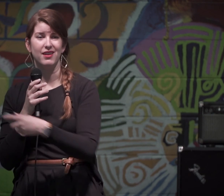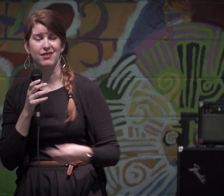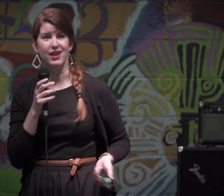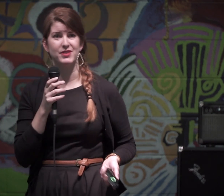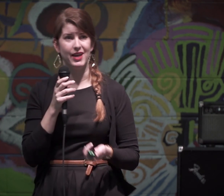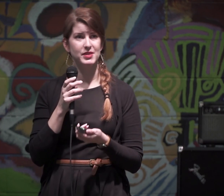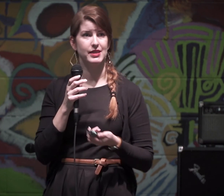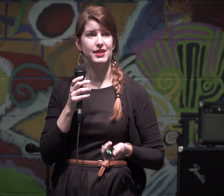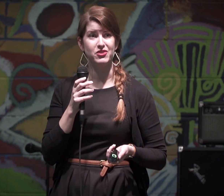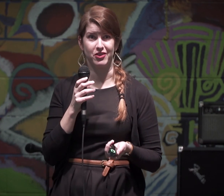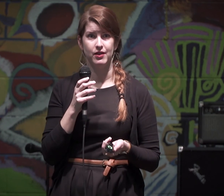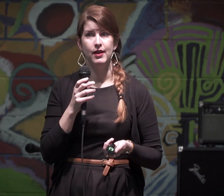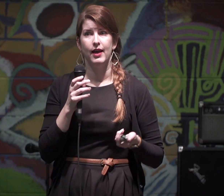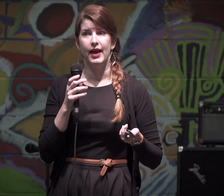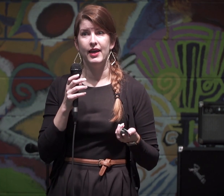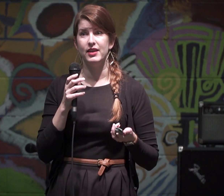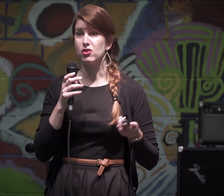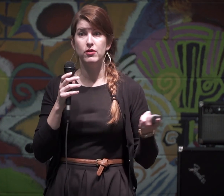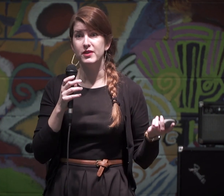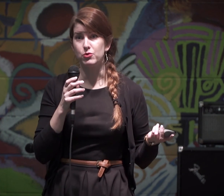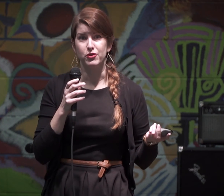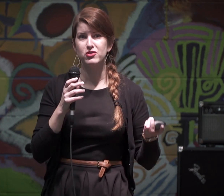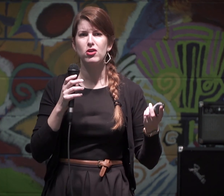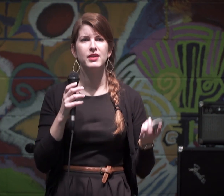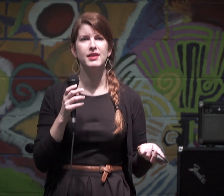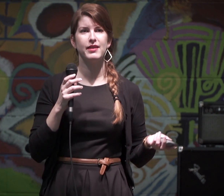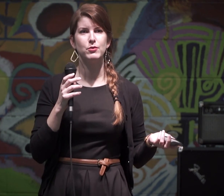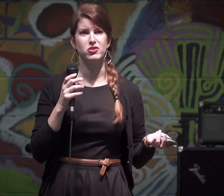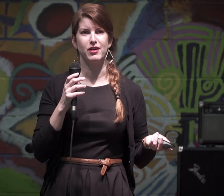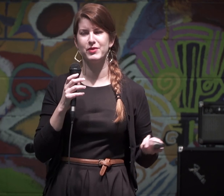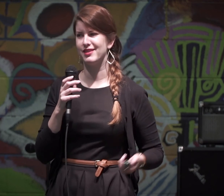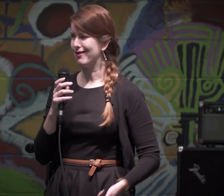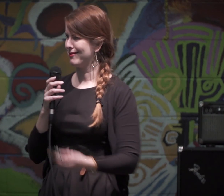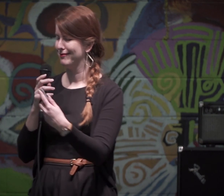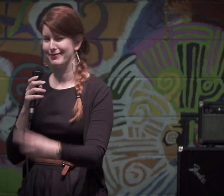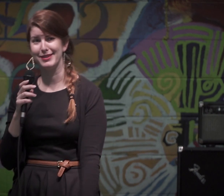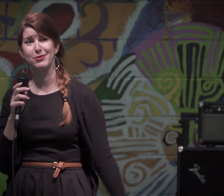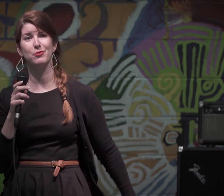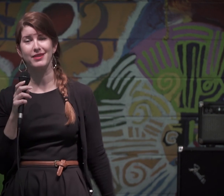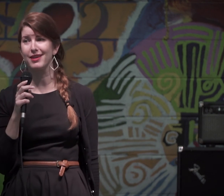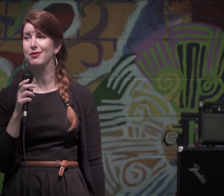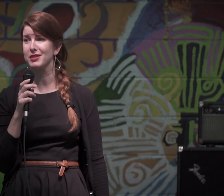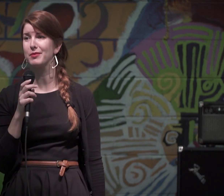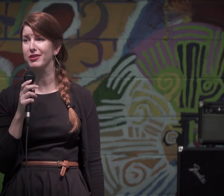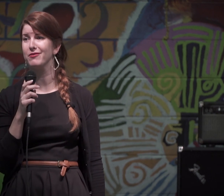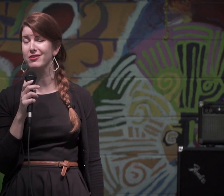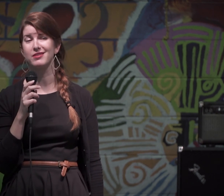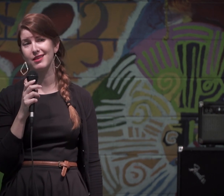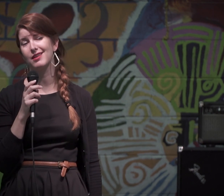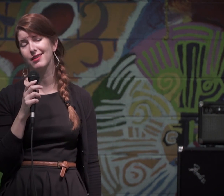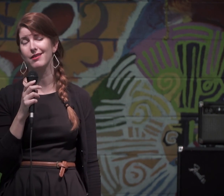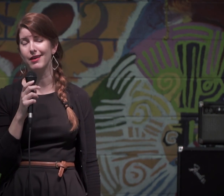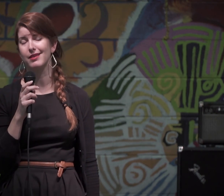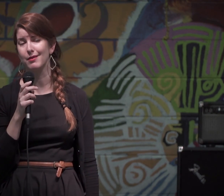our dating life to apps like Tinder. And it's all visual. There's hardly any language there. And we say, this dude with a tiger must be pretty